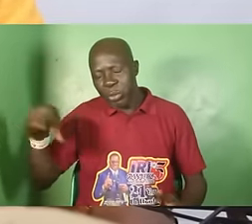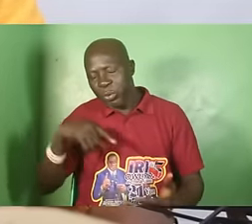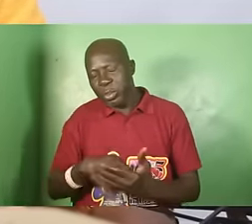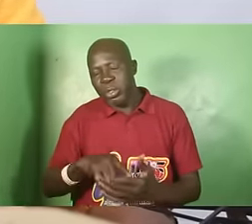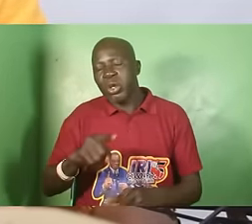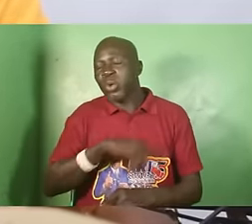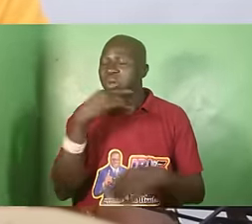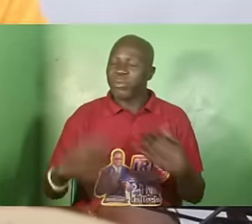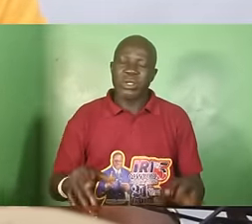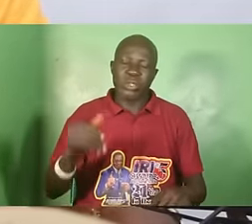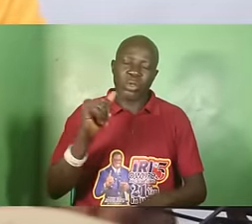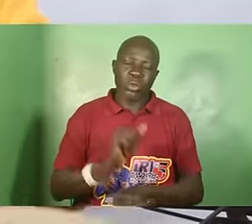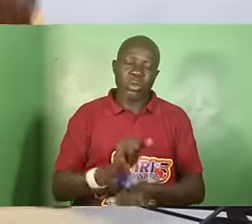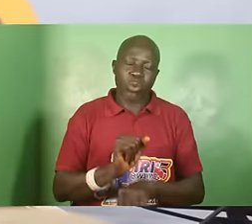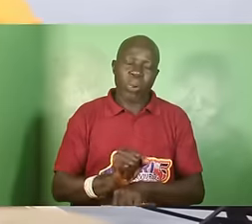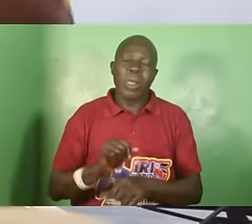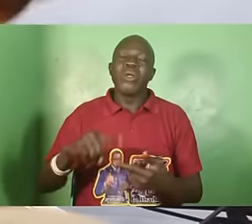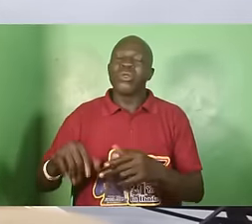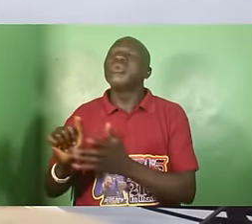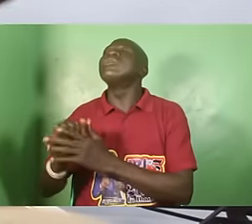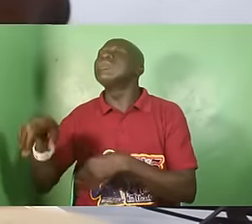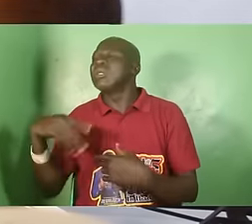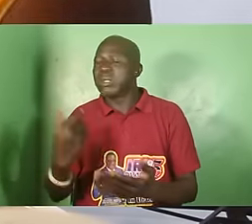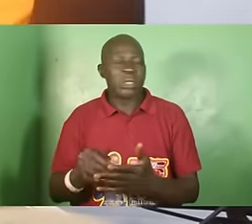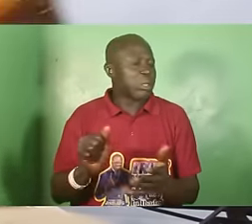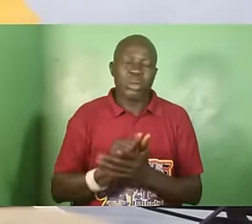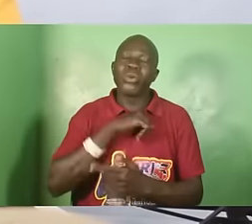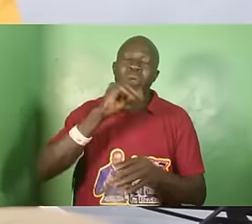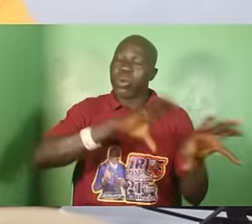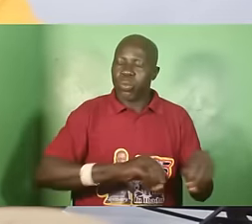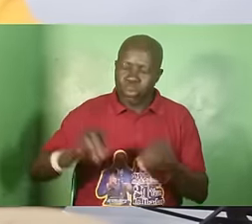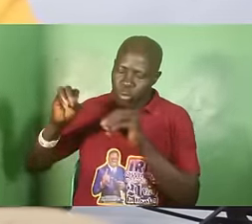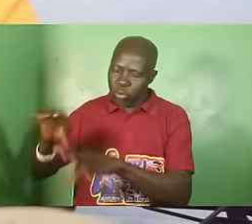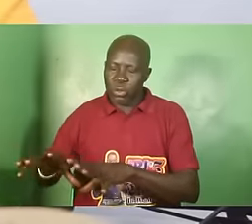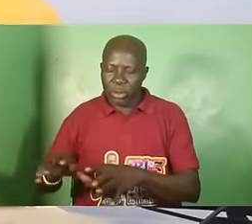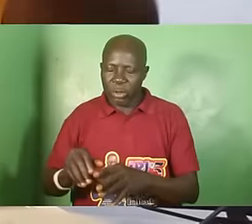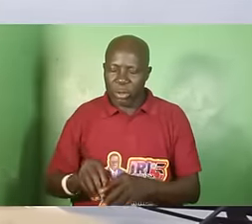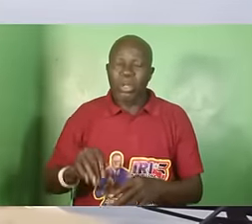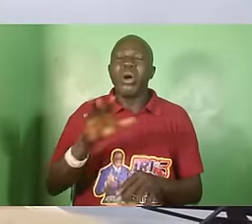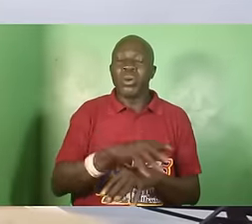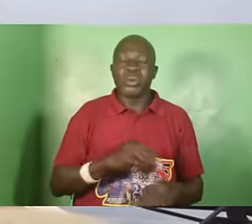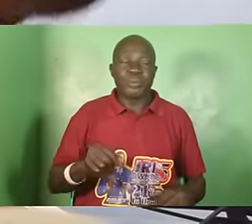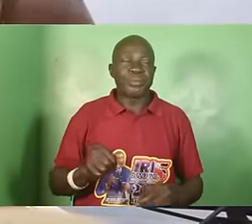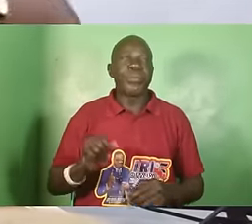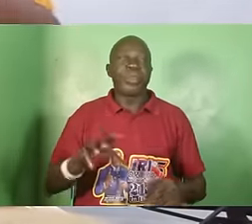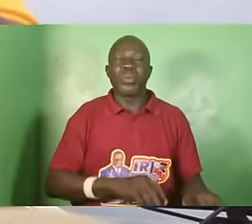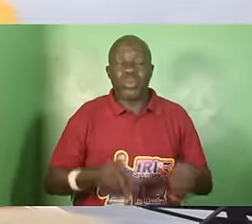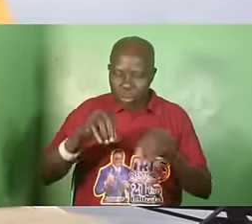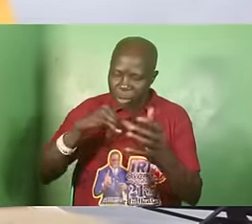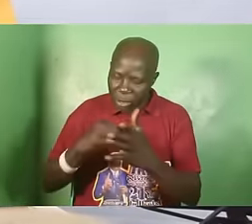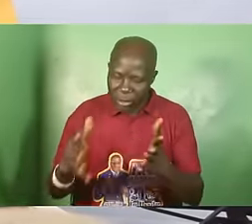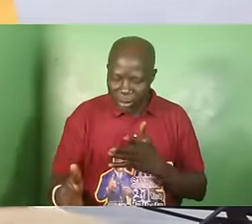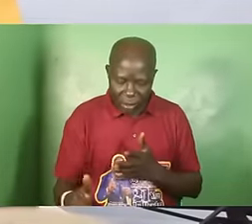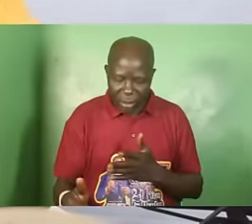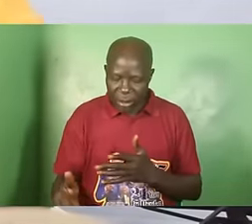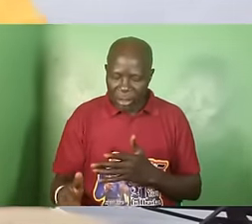Because when they finish their assignment, they put something inside. What did they call? That was where